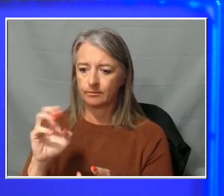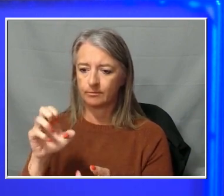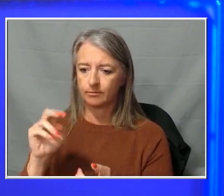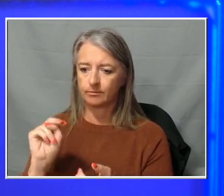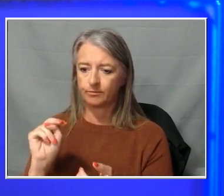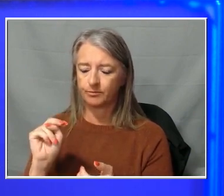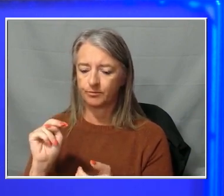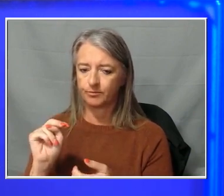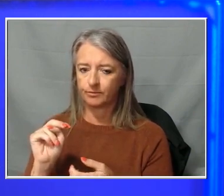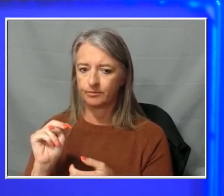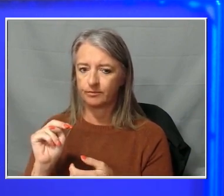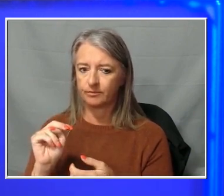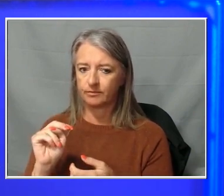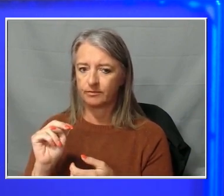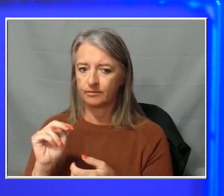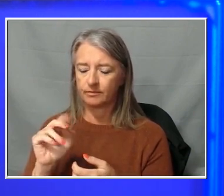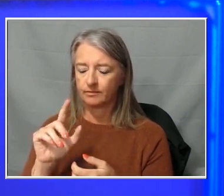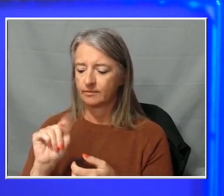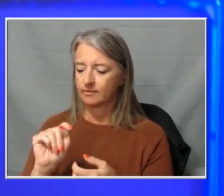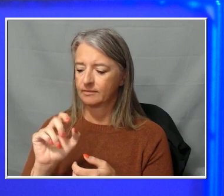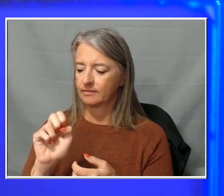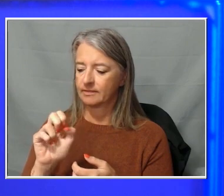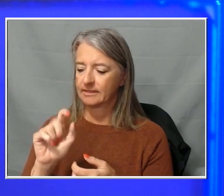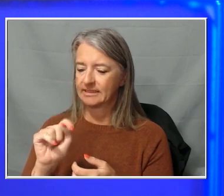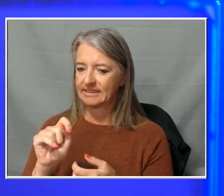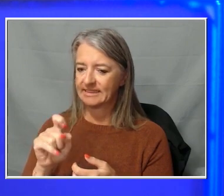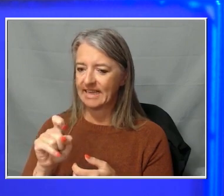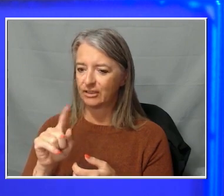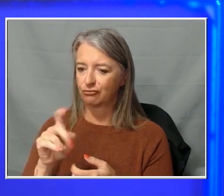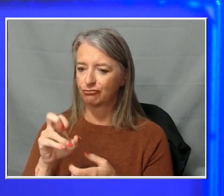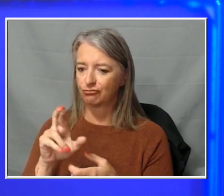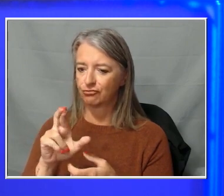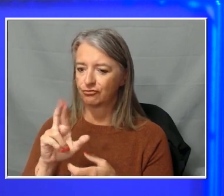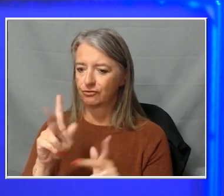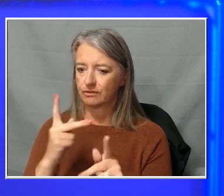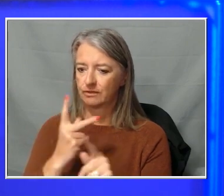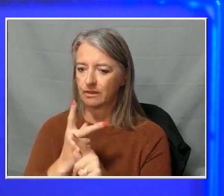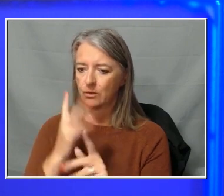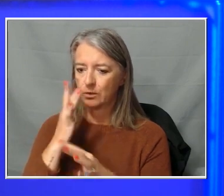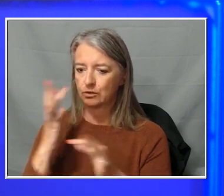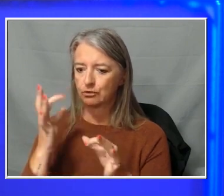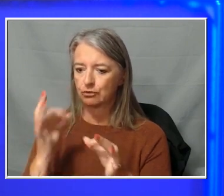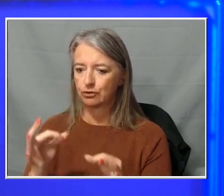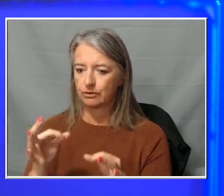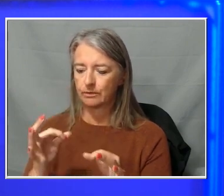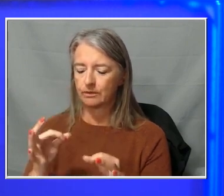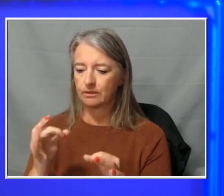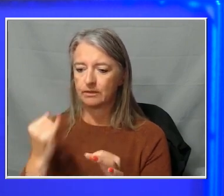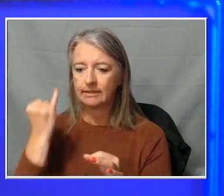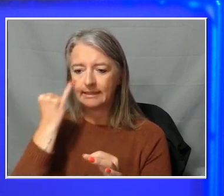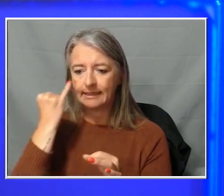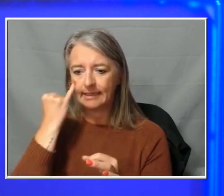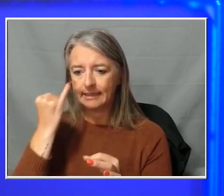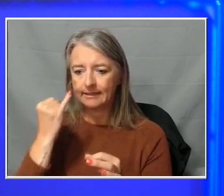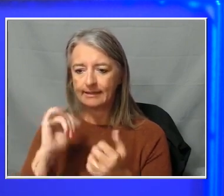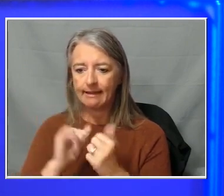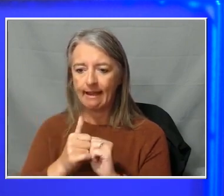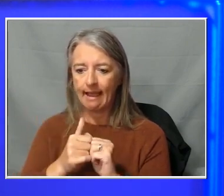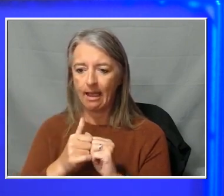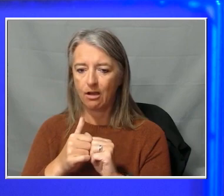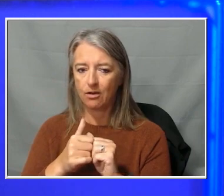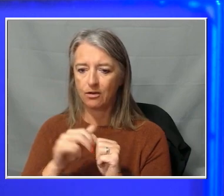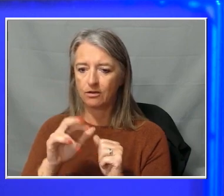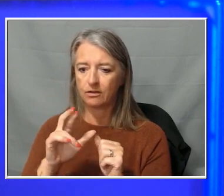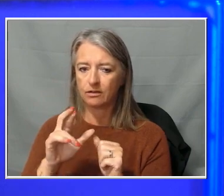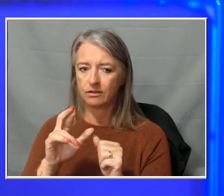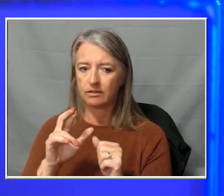the texture and, you know, the makeup of the tumor is going to determine whether or not, you know, how rigid it is, I think was the word that you